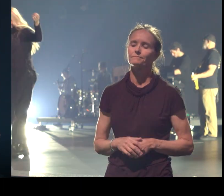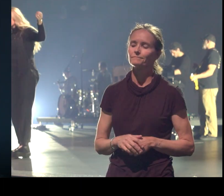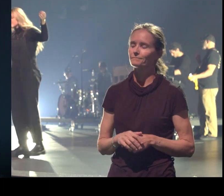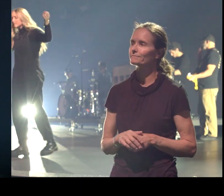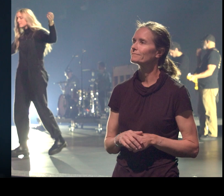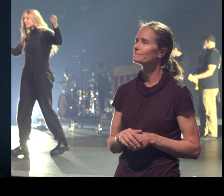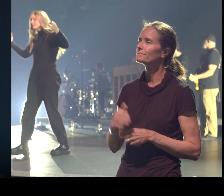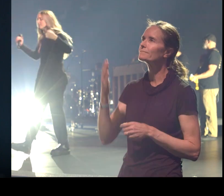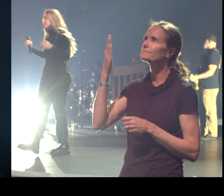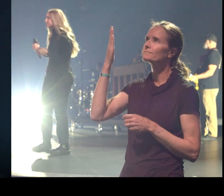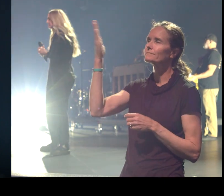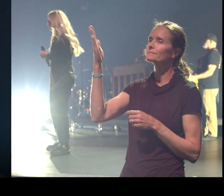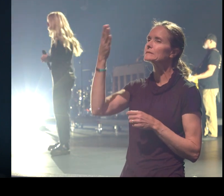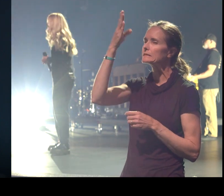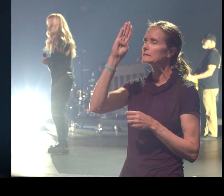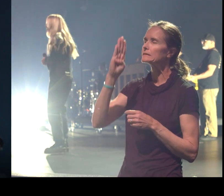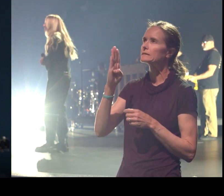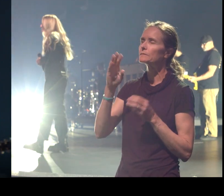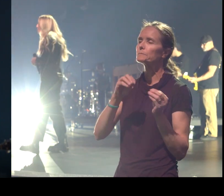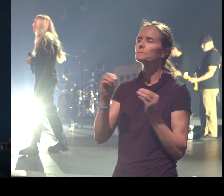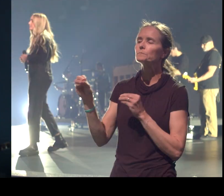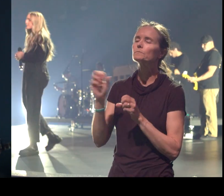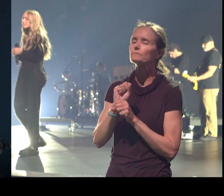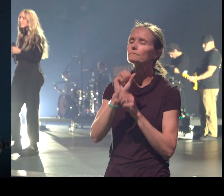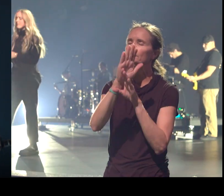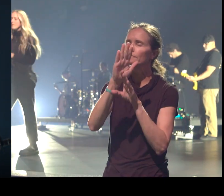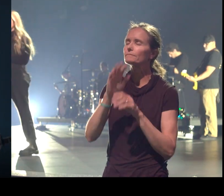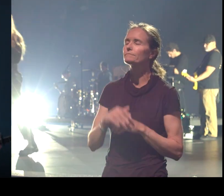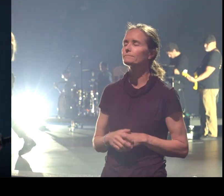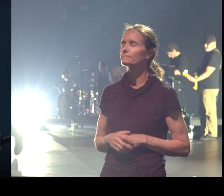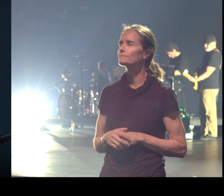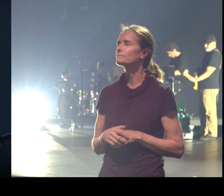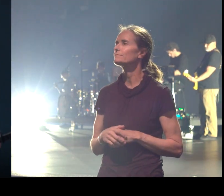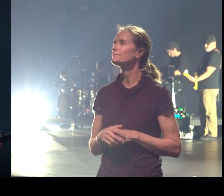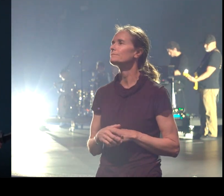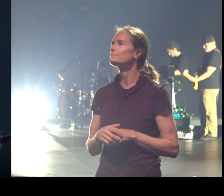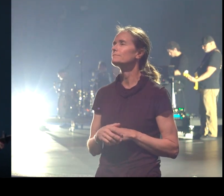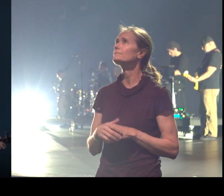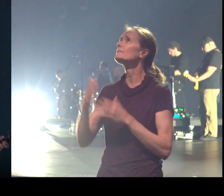changes. He's the God who moves the mountains.